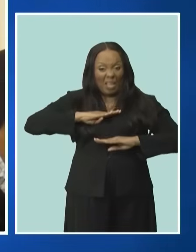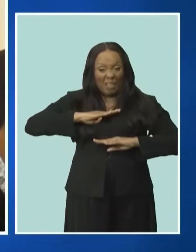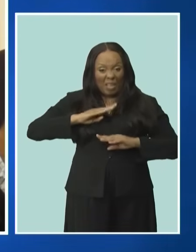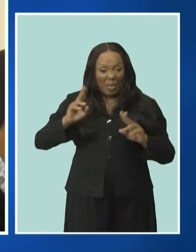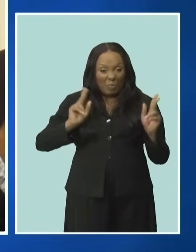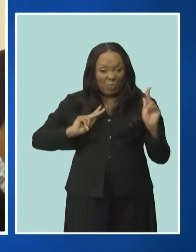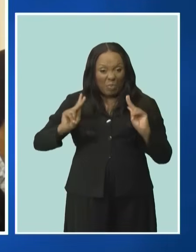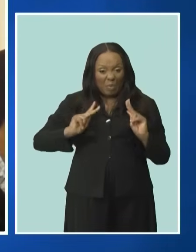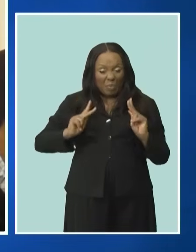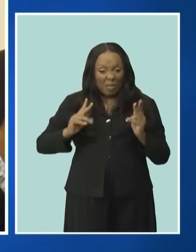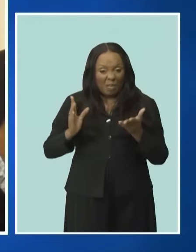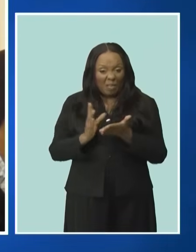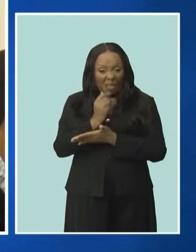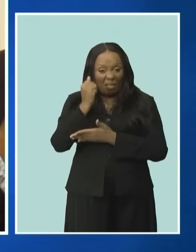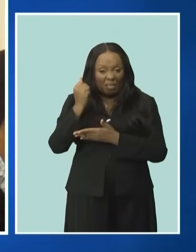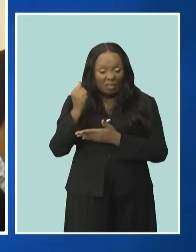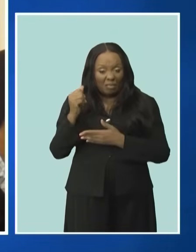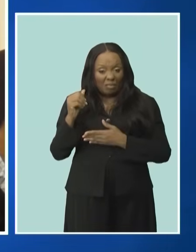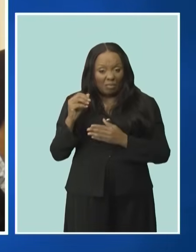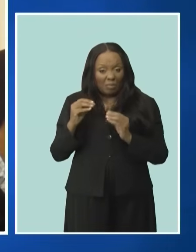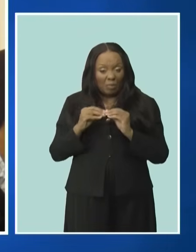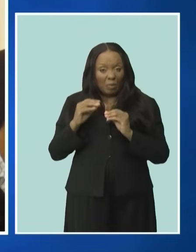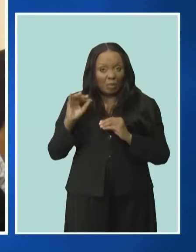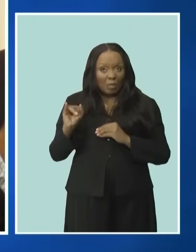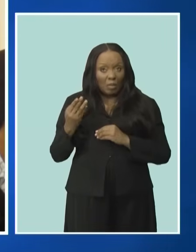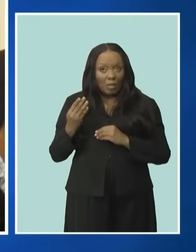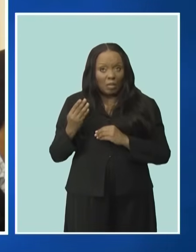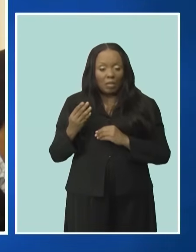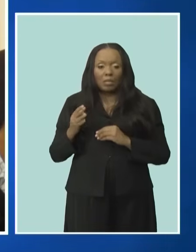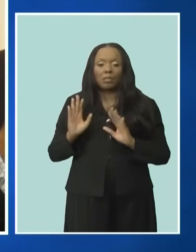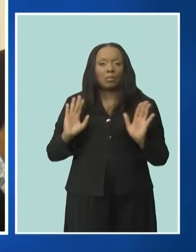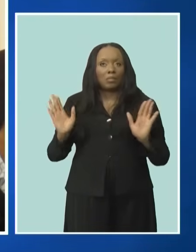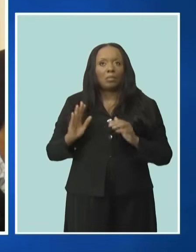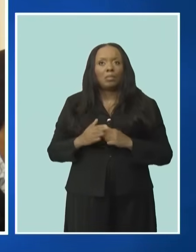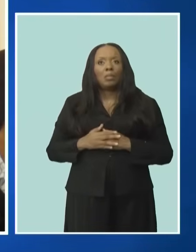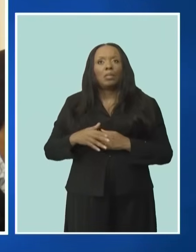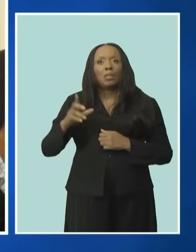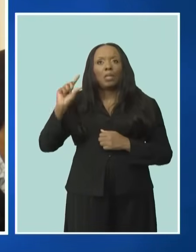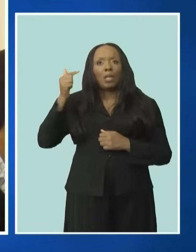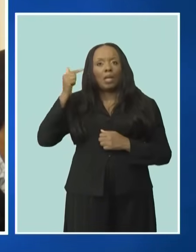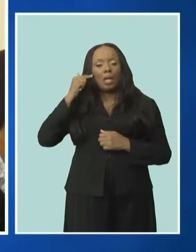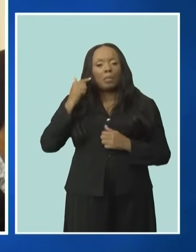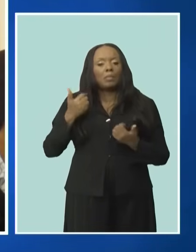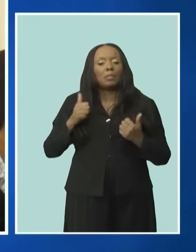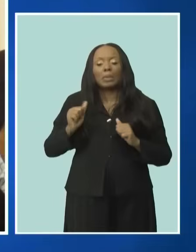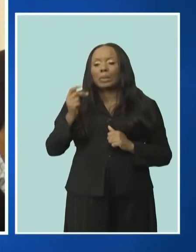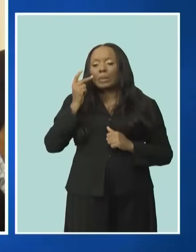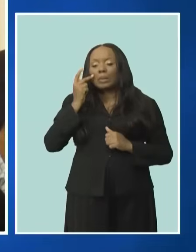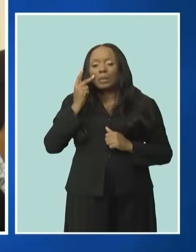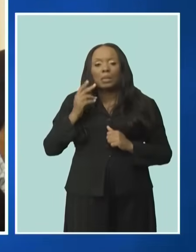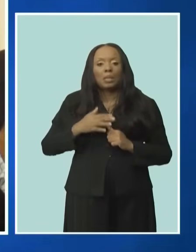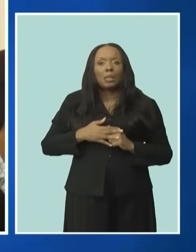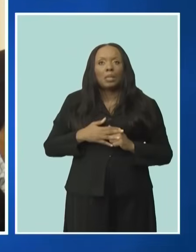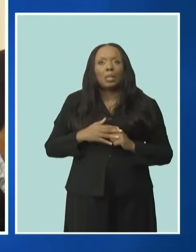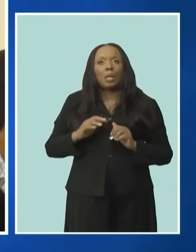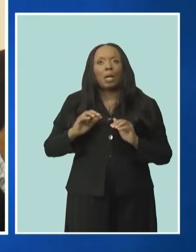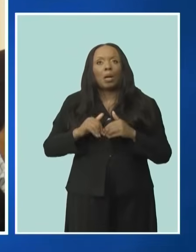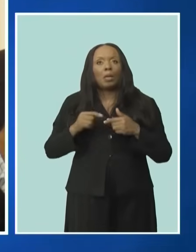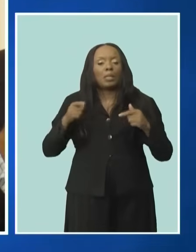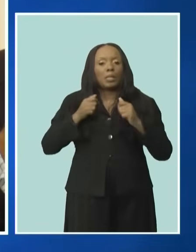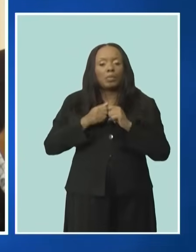us overcoming the problem of underemployment, and the government is setting itself now to deal with the issues